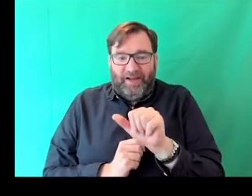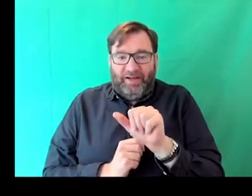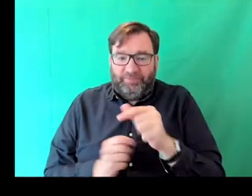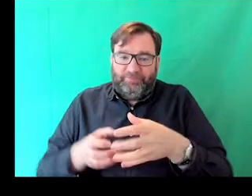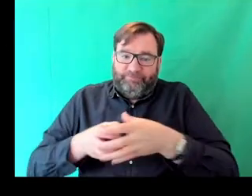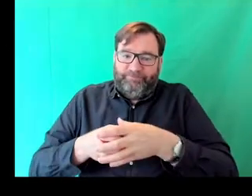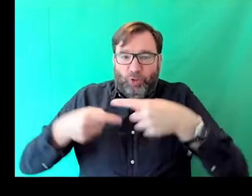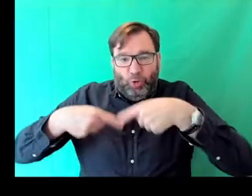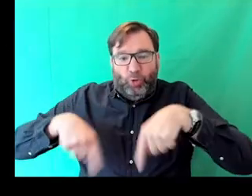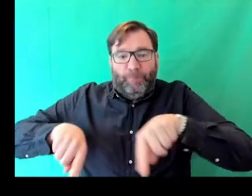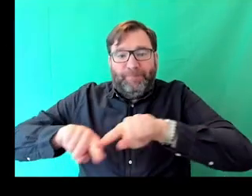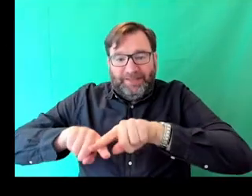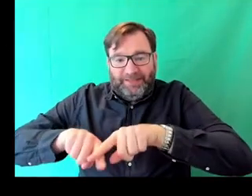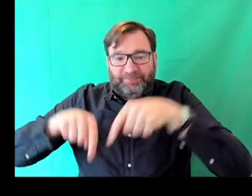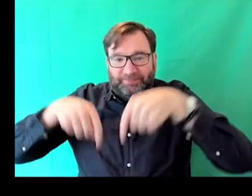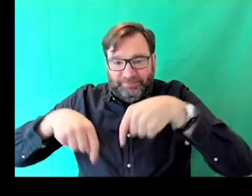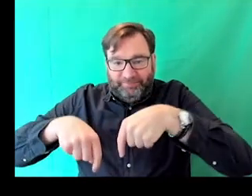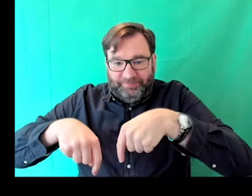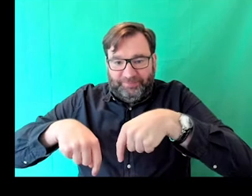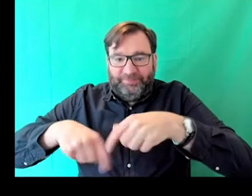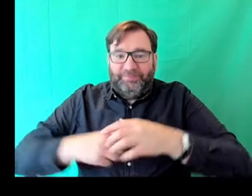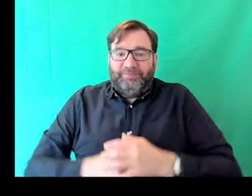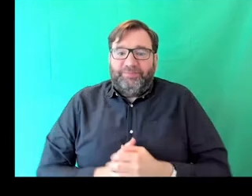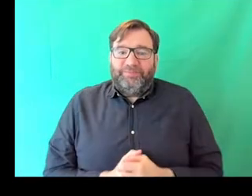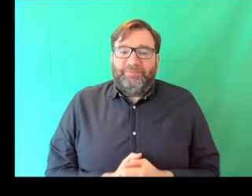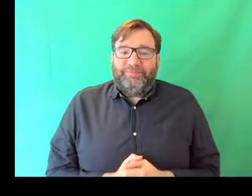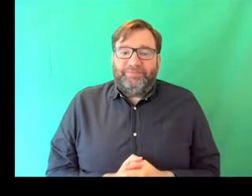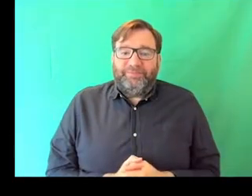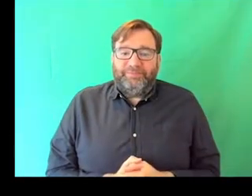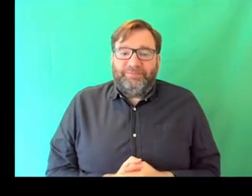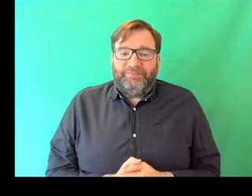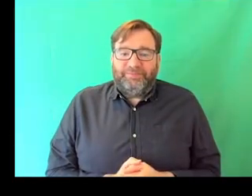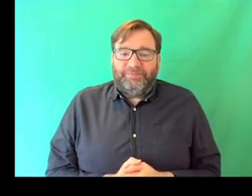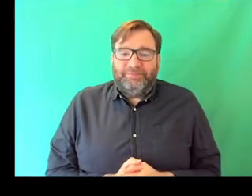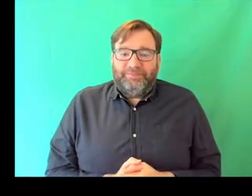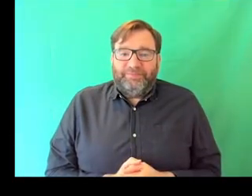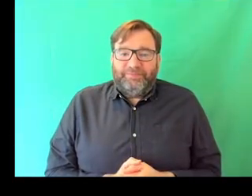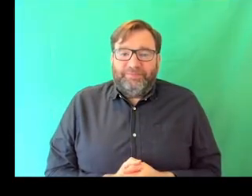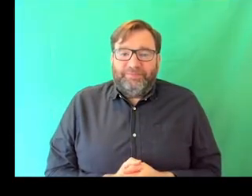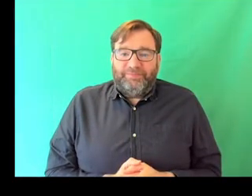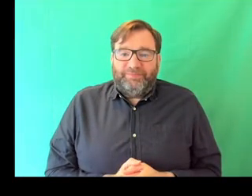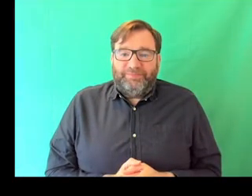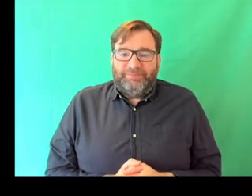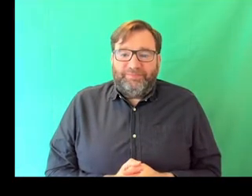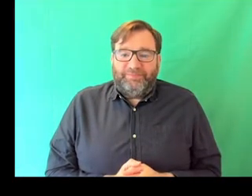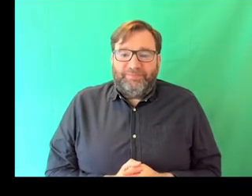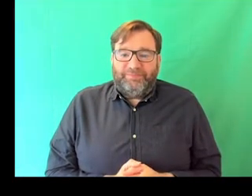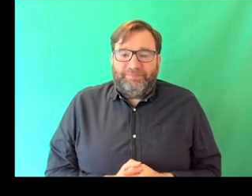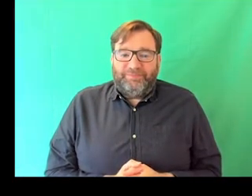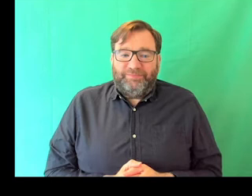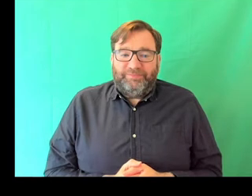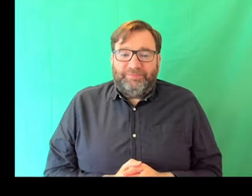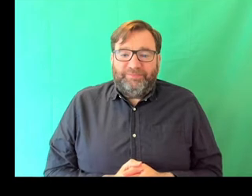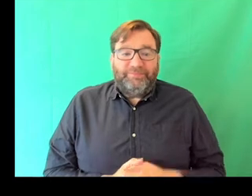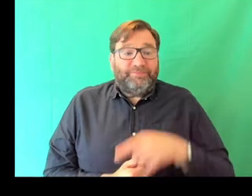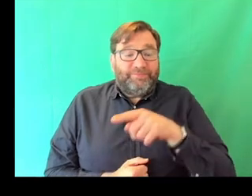F54, shot put, and javelin. And lastly, Tucker Dupree is based out of Chicago and currently works at BP